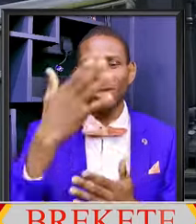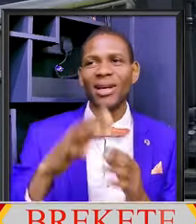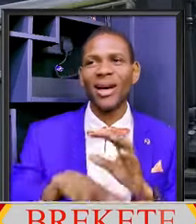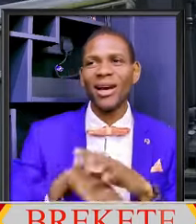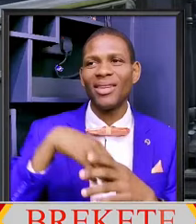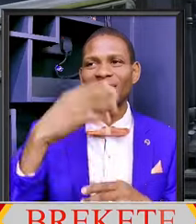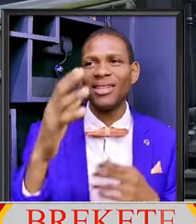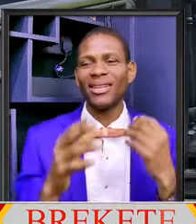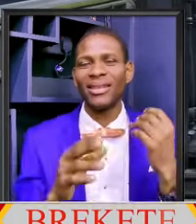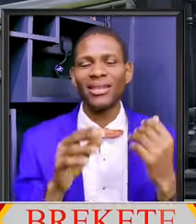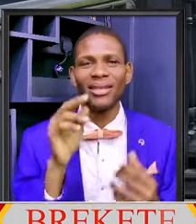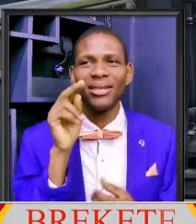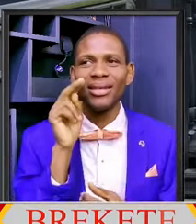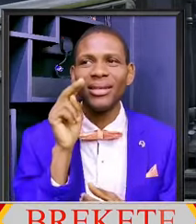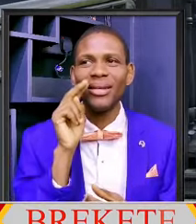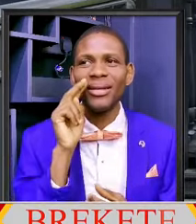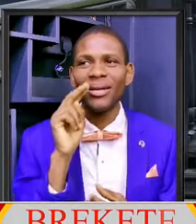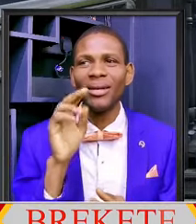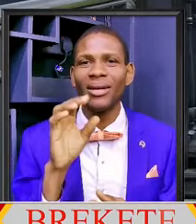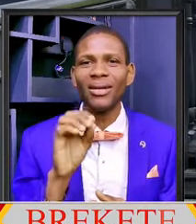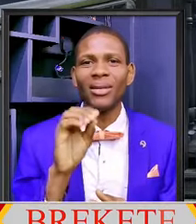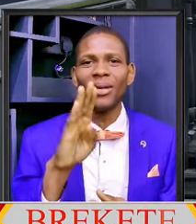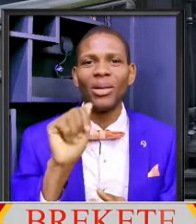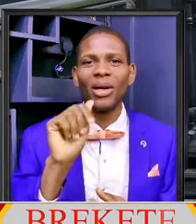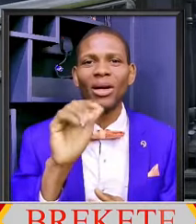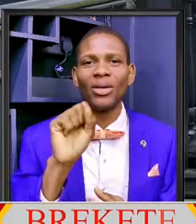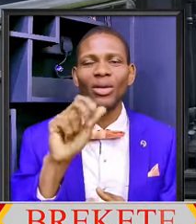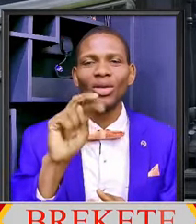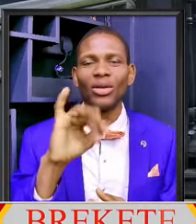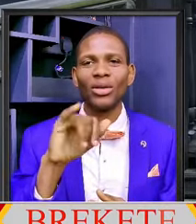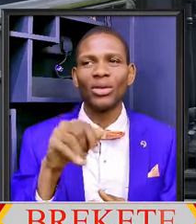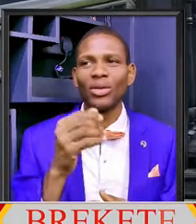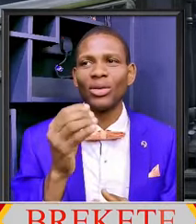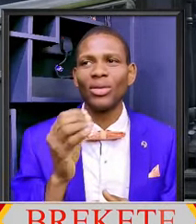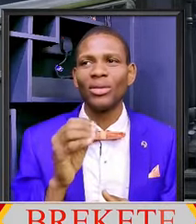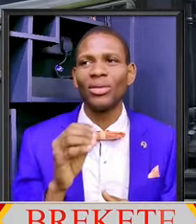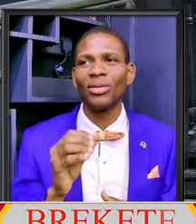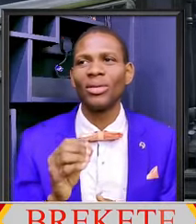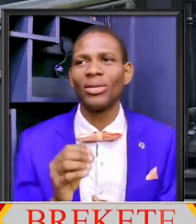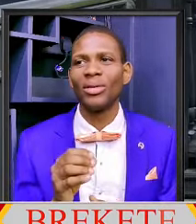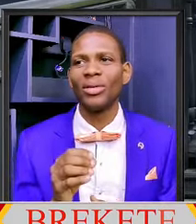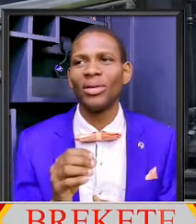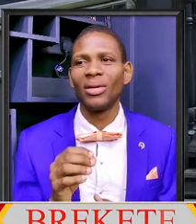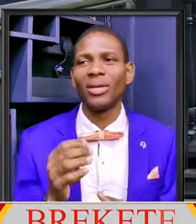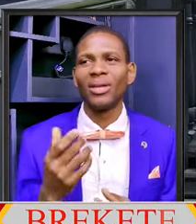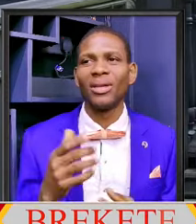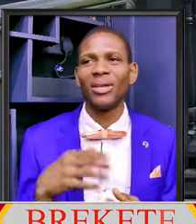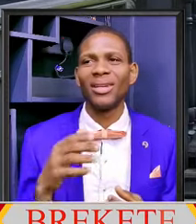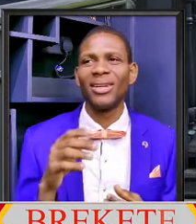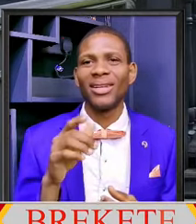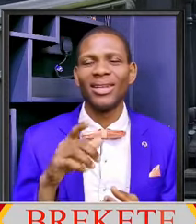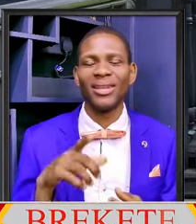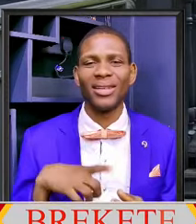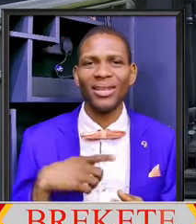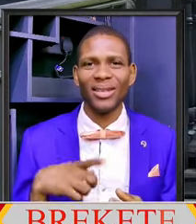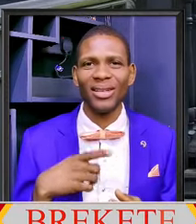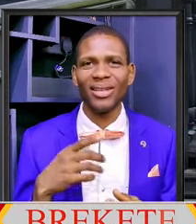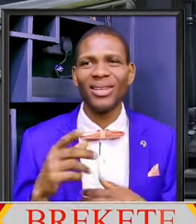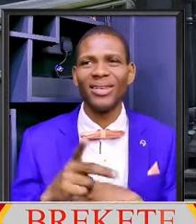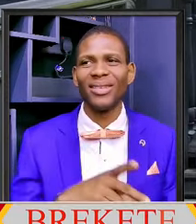Nigeria. Uh-huh. But I just crowd to go. Unless Lagos, Kano,